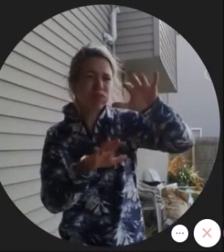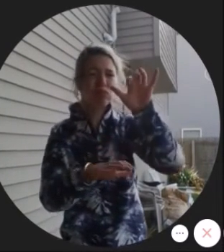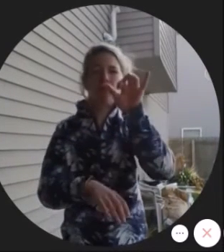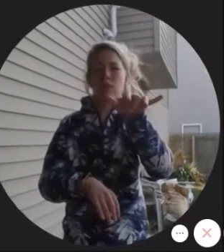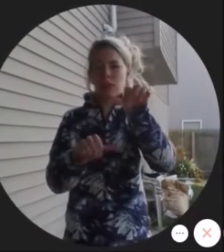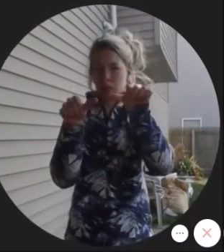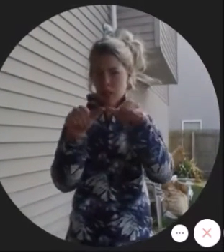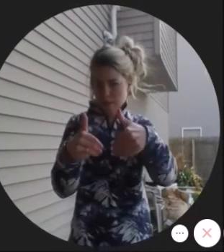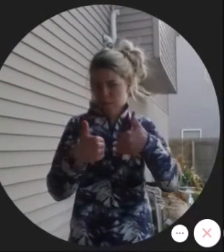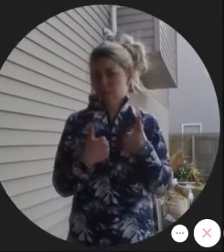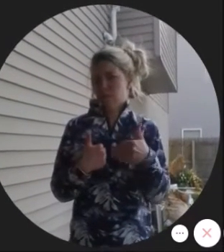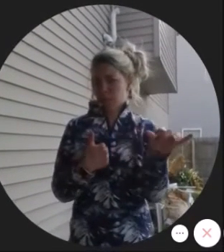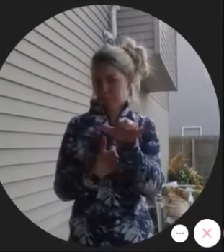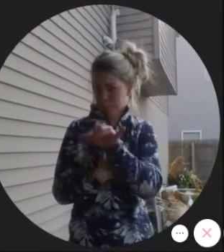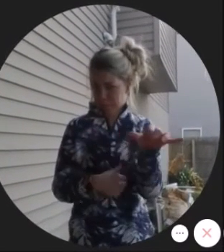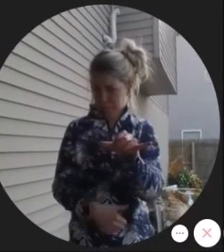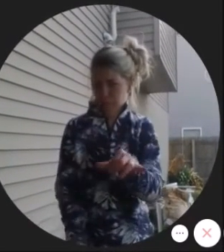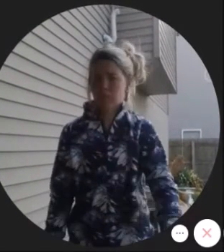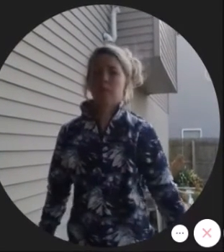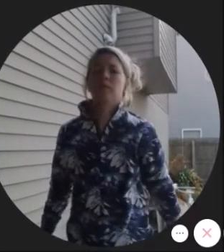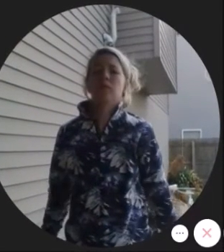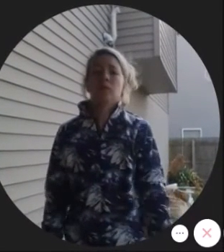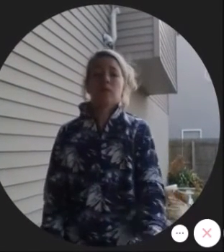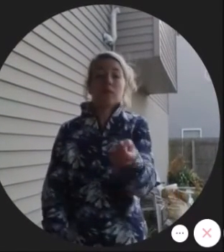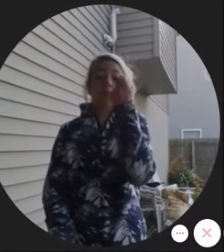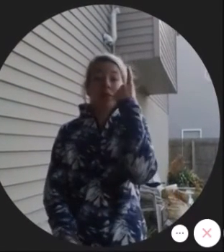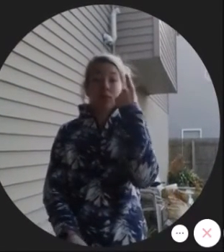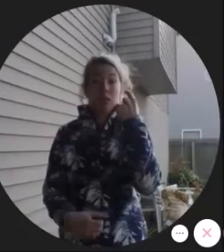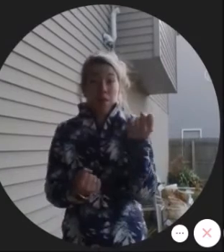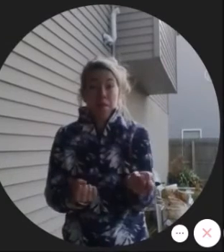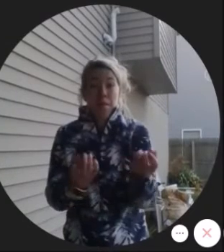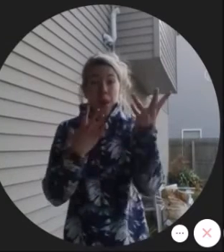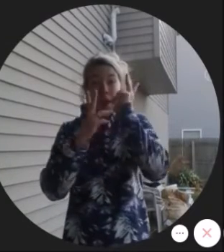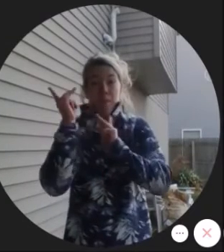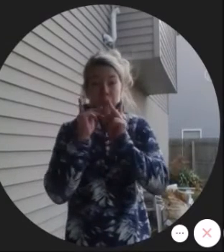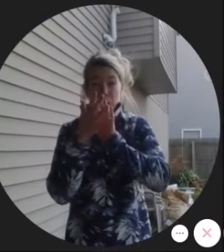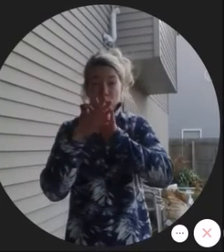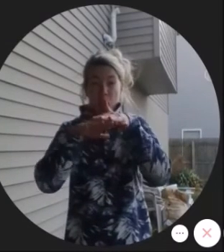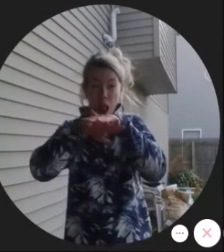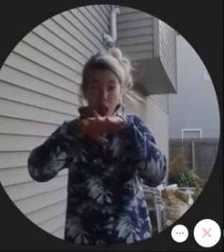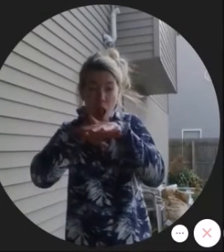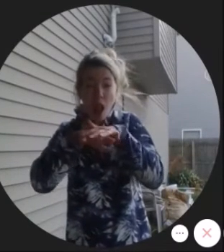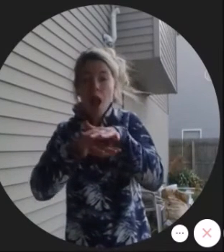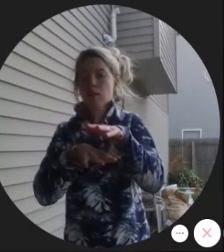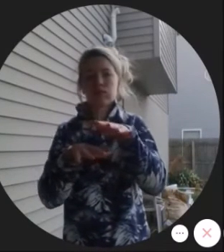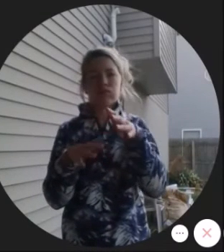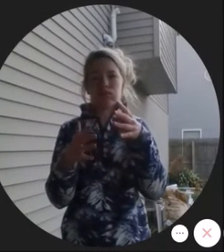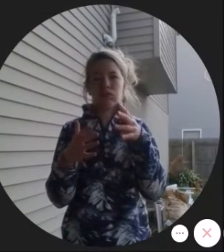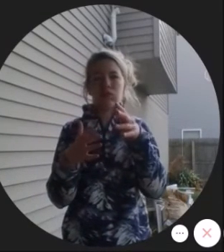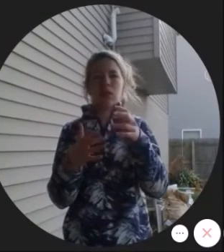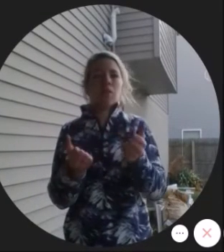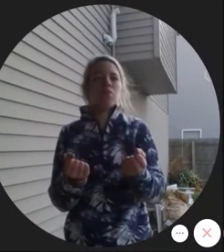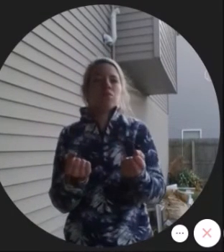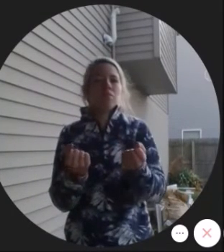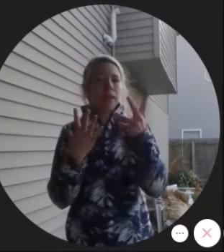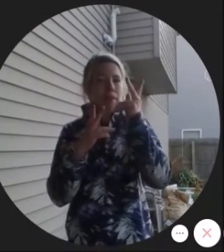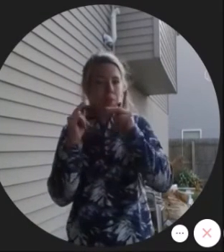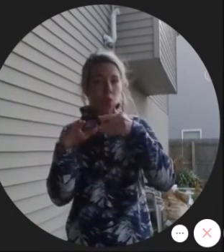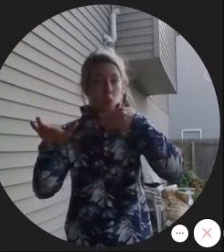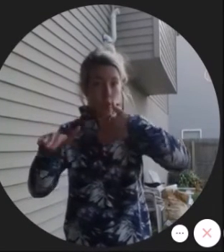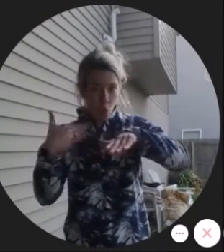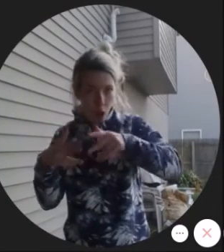and they have grass the animals eat, and they have the animals in the pasture as well. And many people